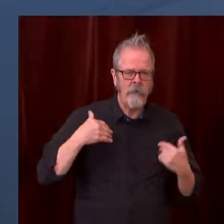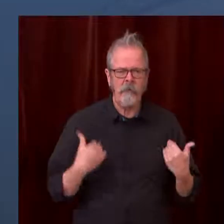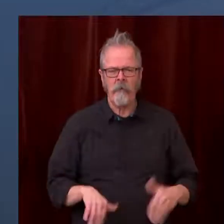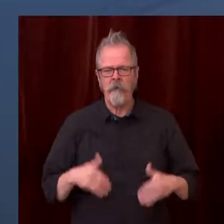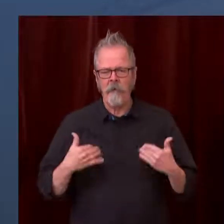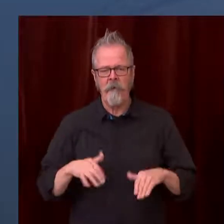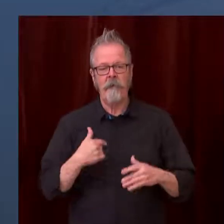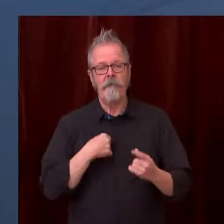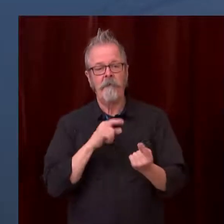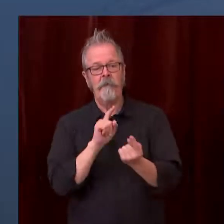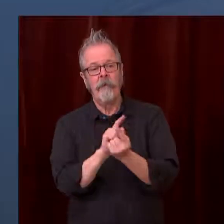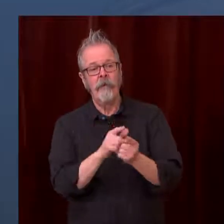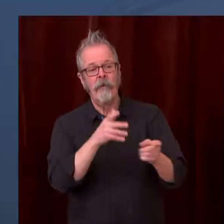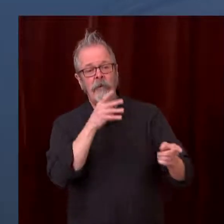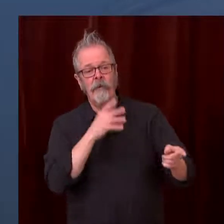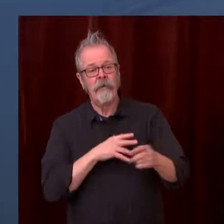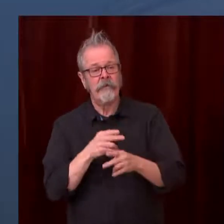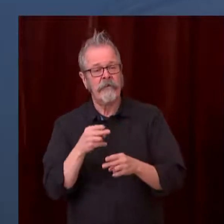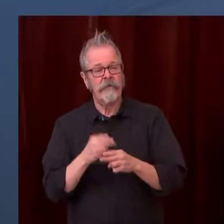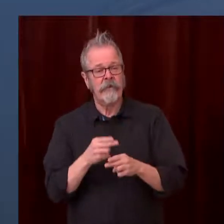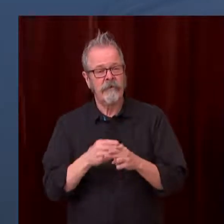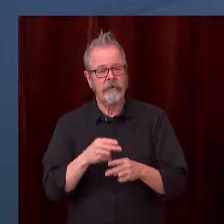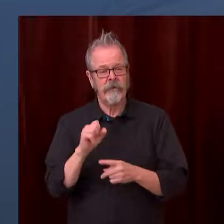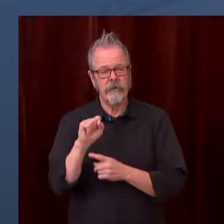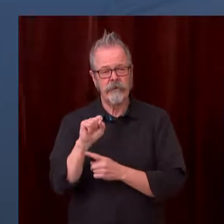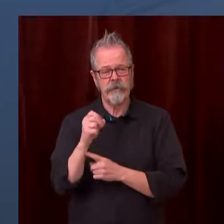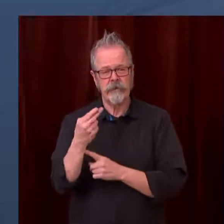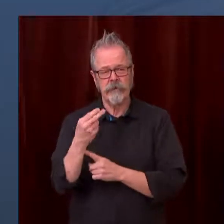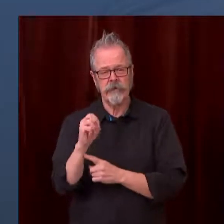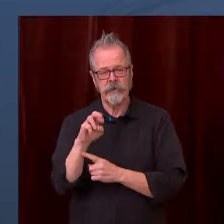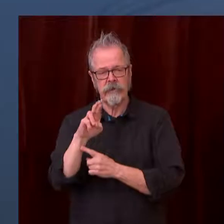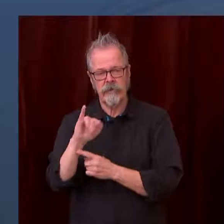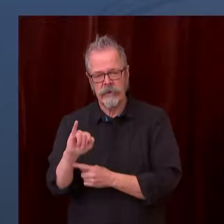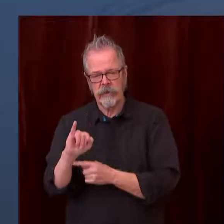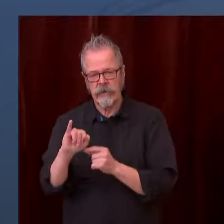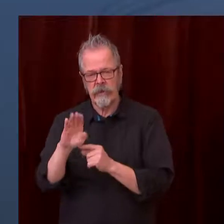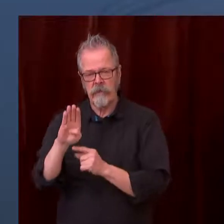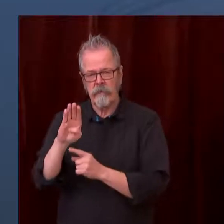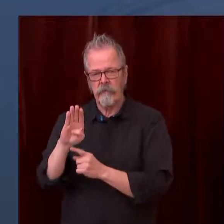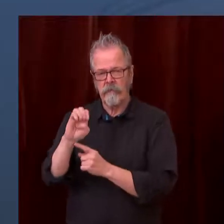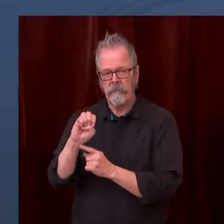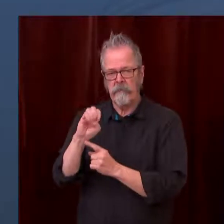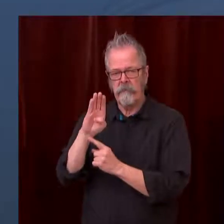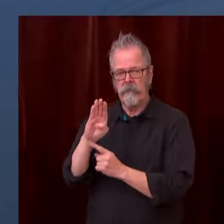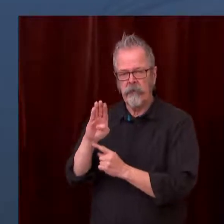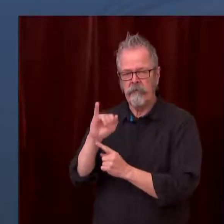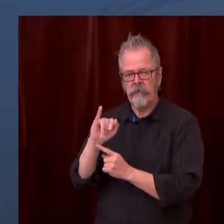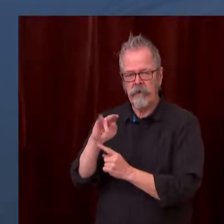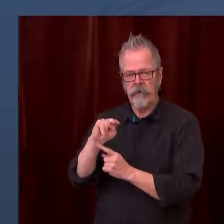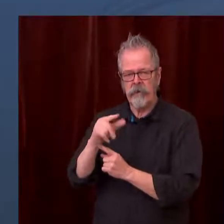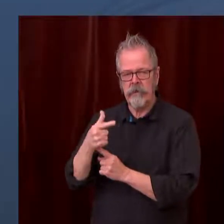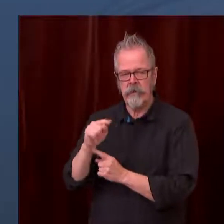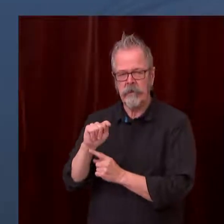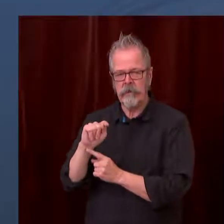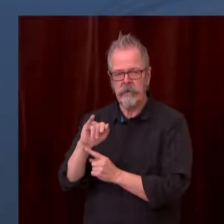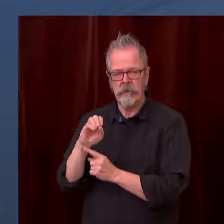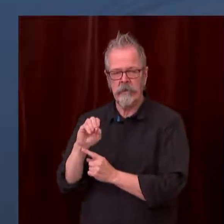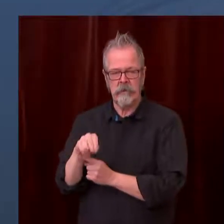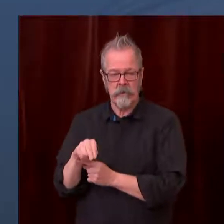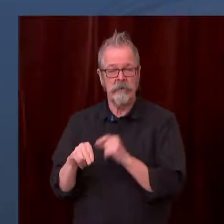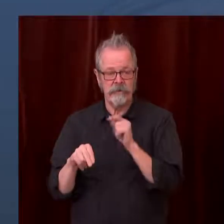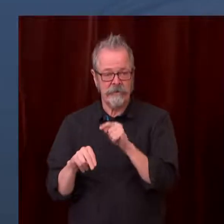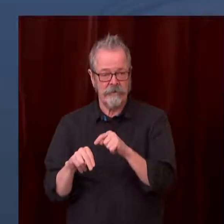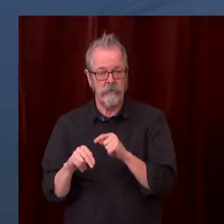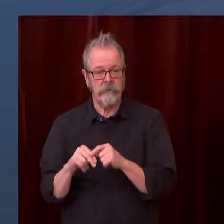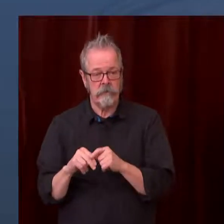Bevington, and she had a story. It was pretty inspiring. She fell ill, I believe it was in April of COVID. She was very seriously ill. She